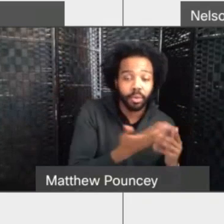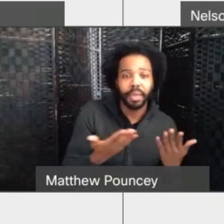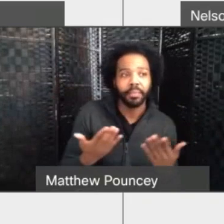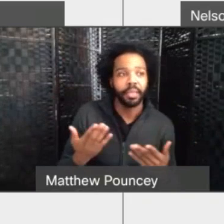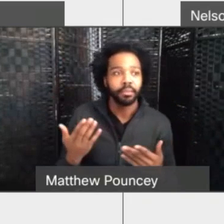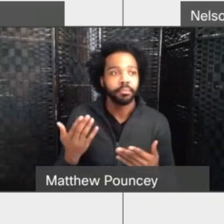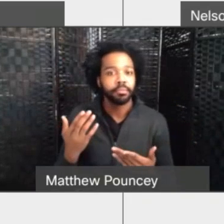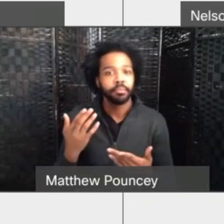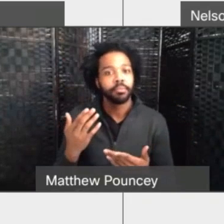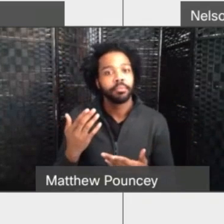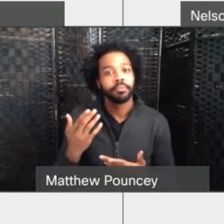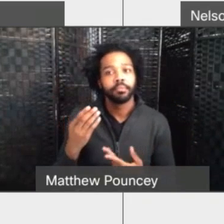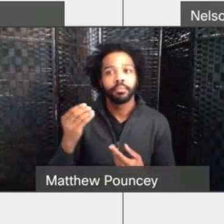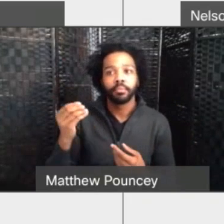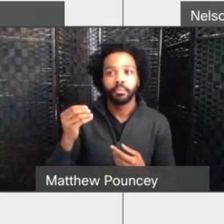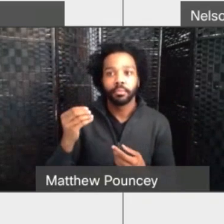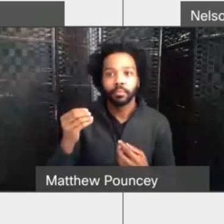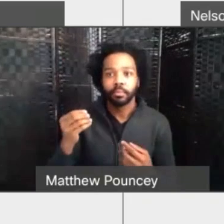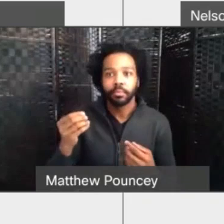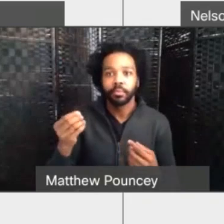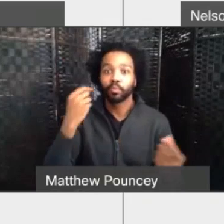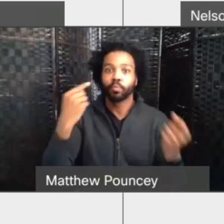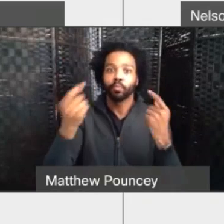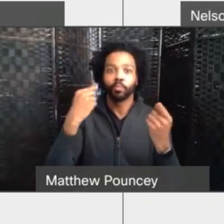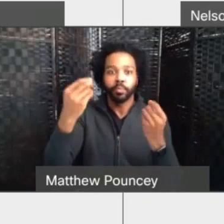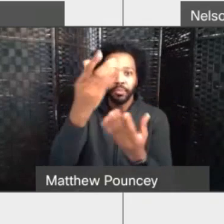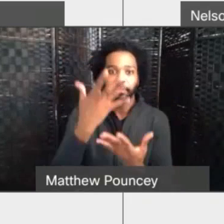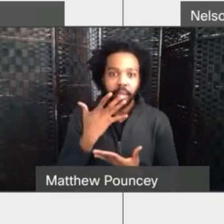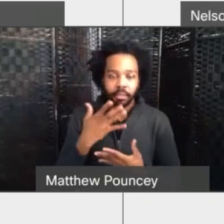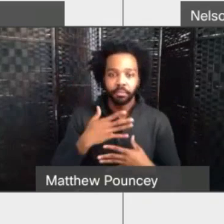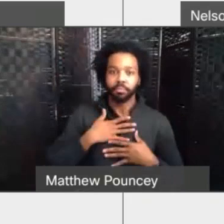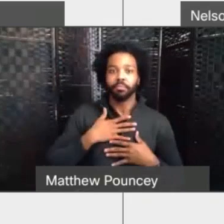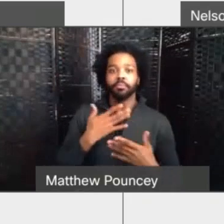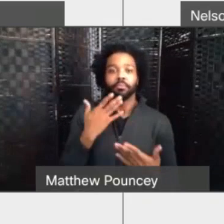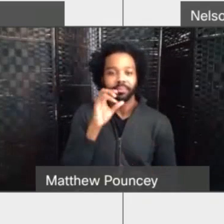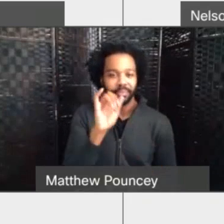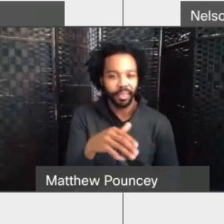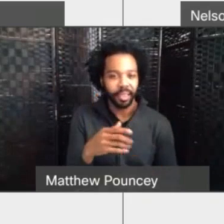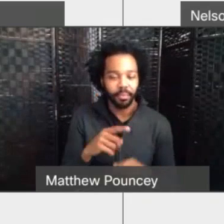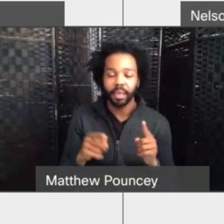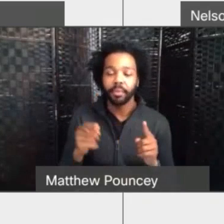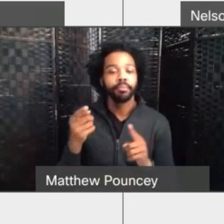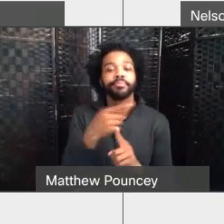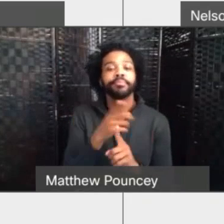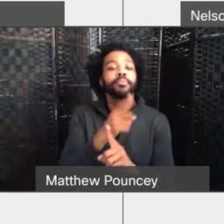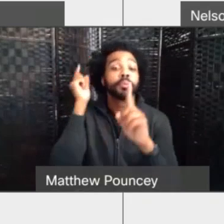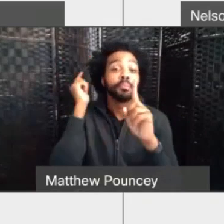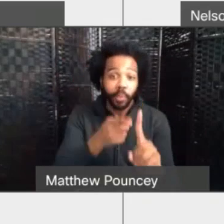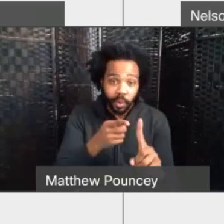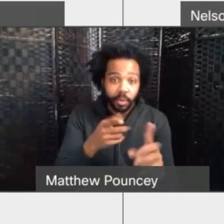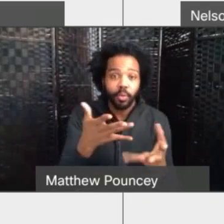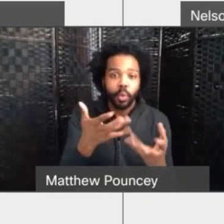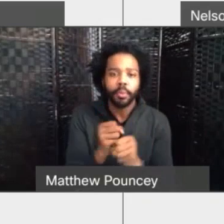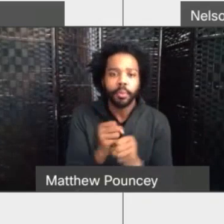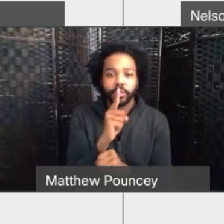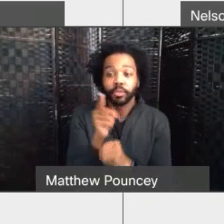based on information that they've received. And so the main thing is to make sure a person is informed and